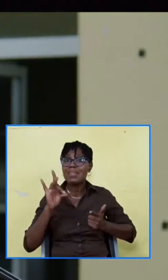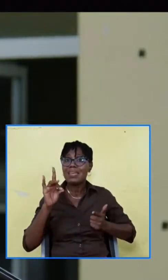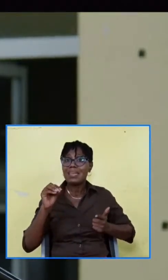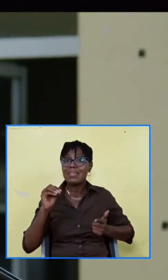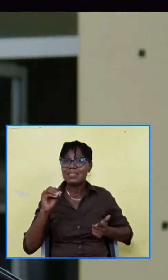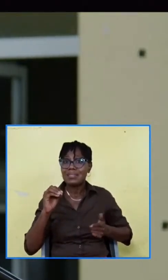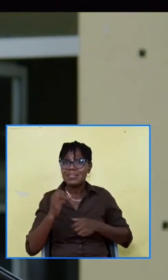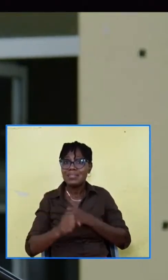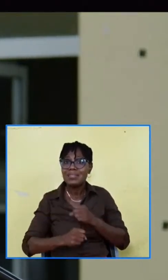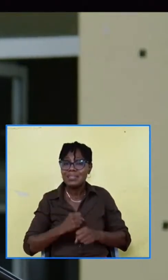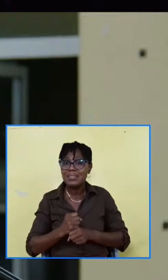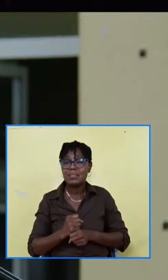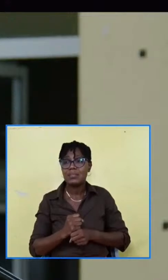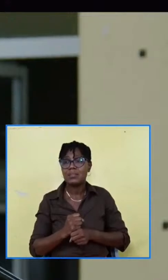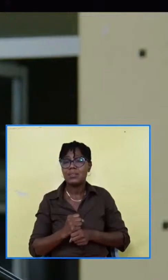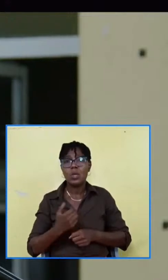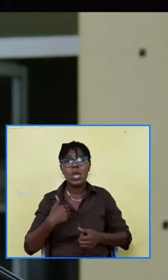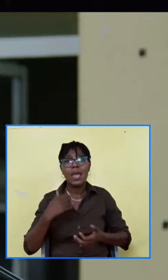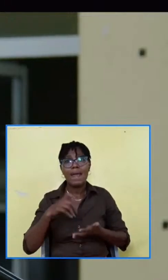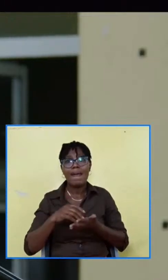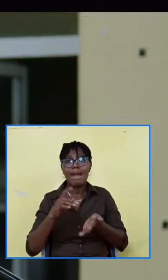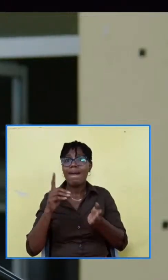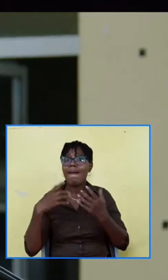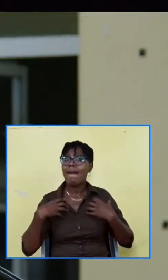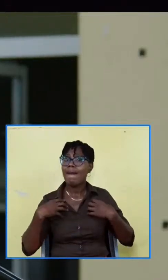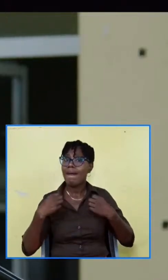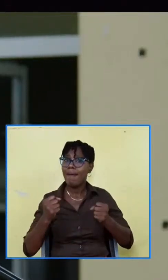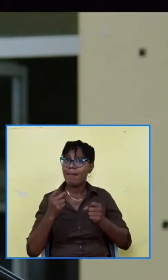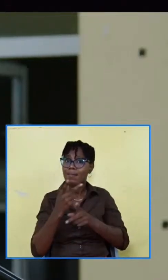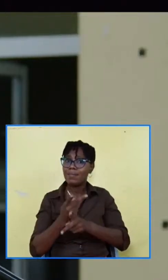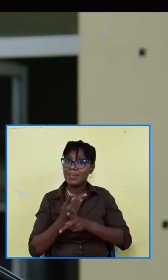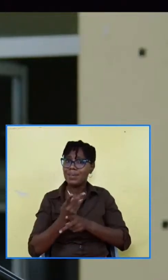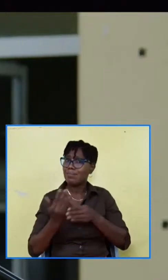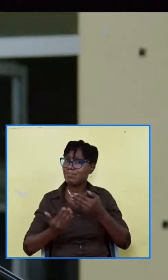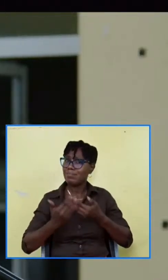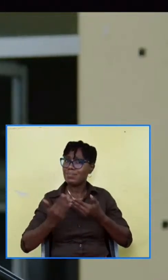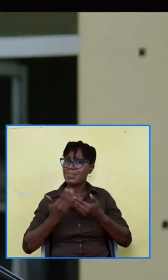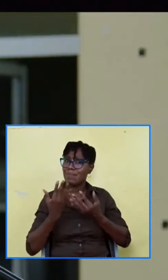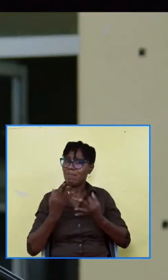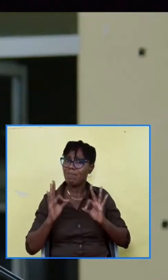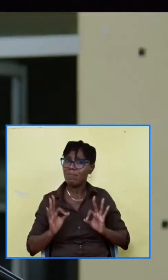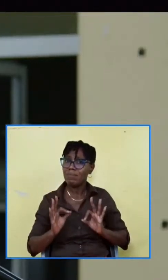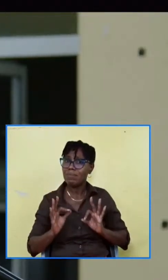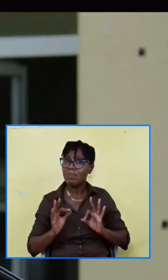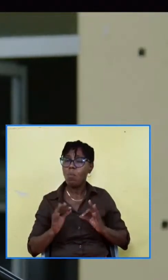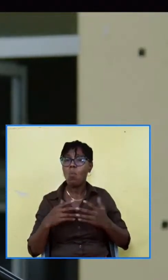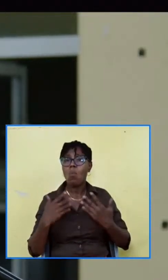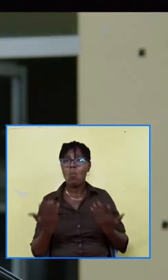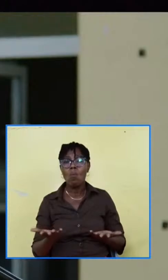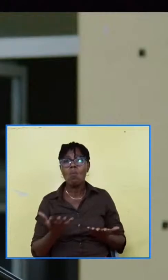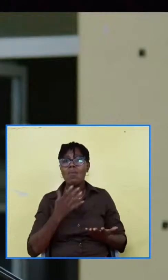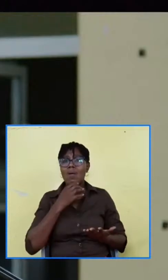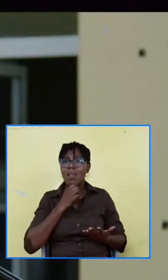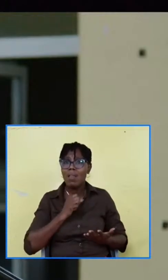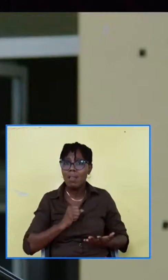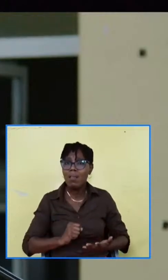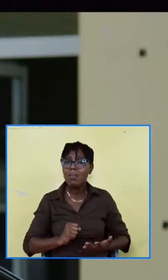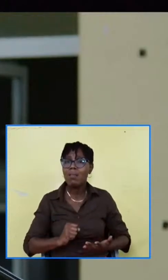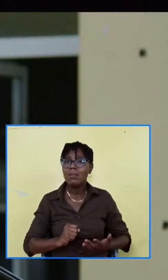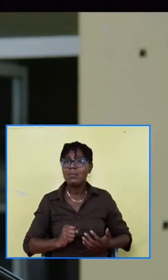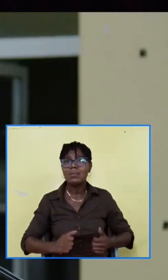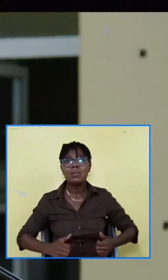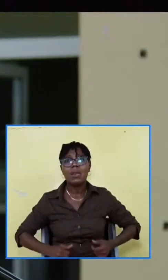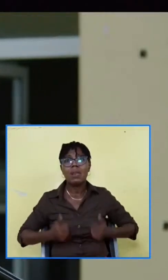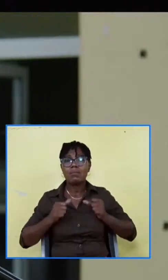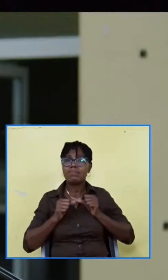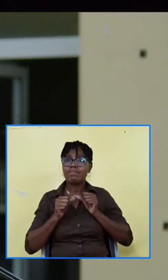easy access to medications and what's not. People may live even longer. So you have to take into consideration this problem. If we just deal